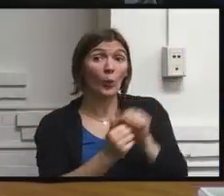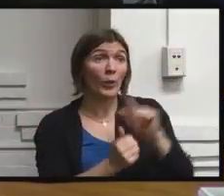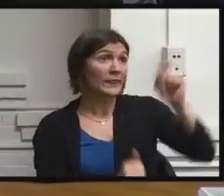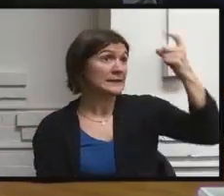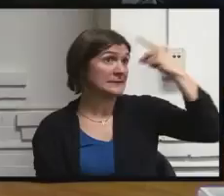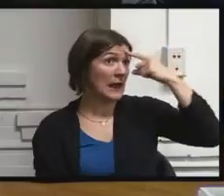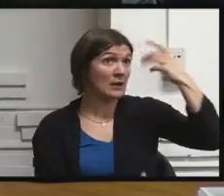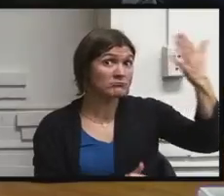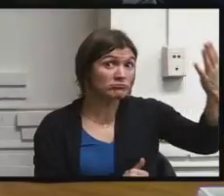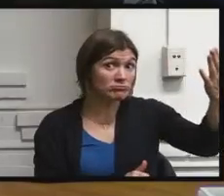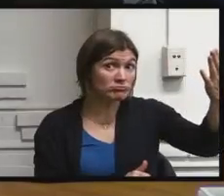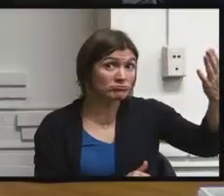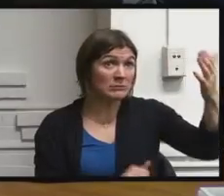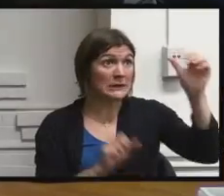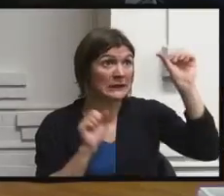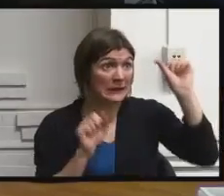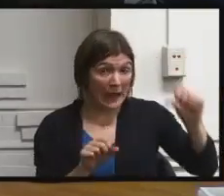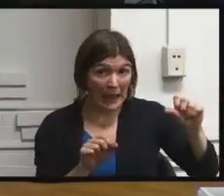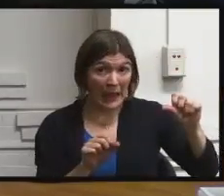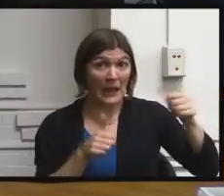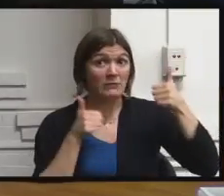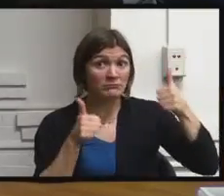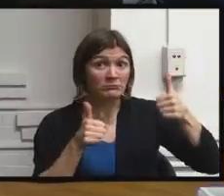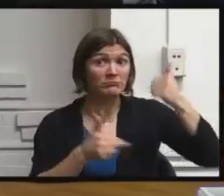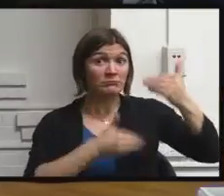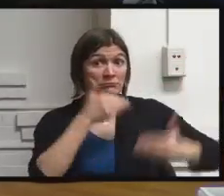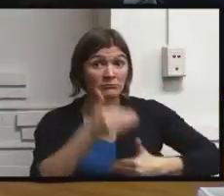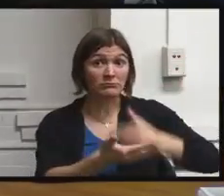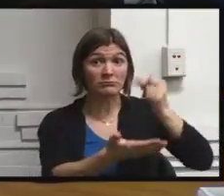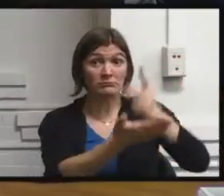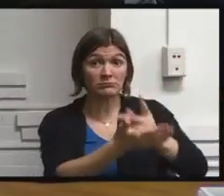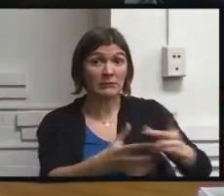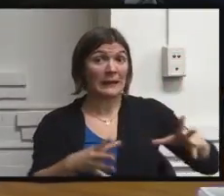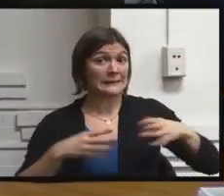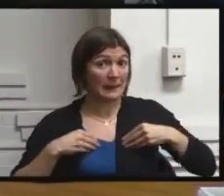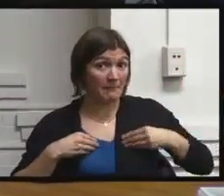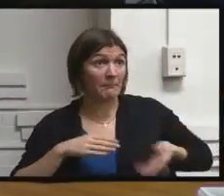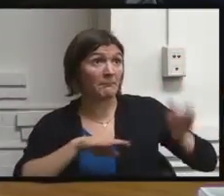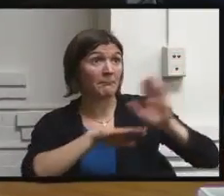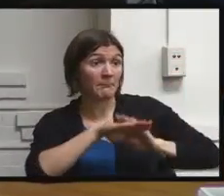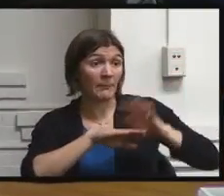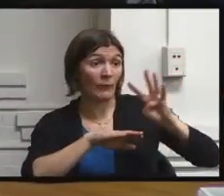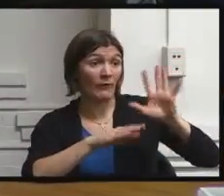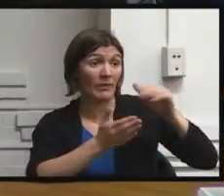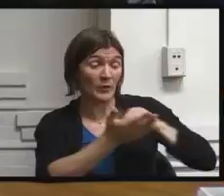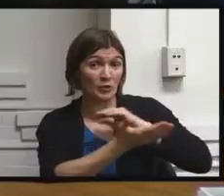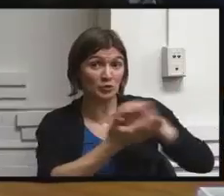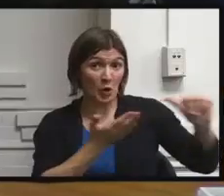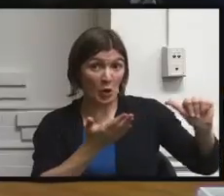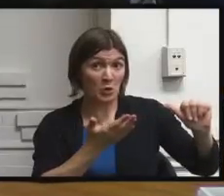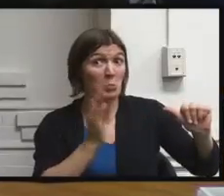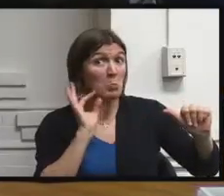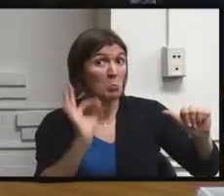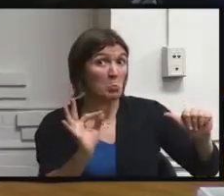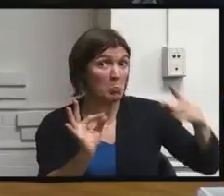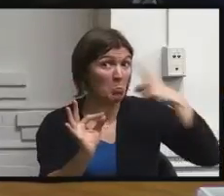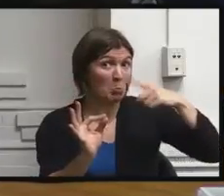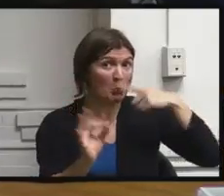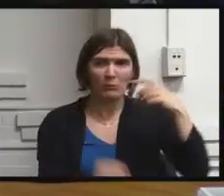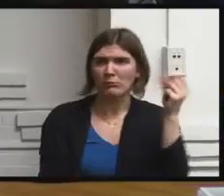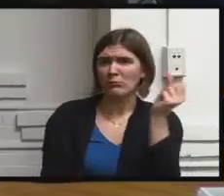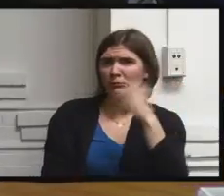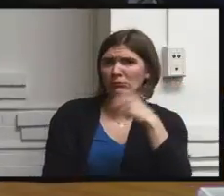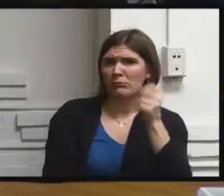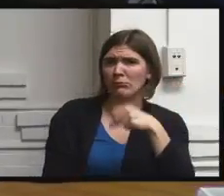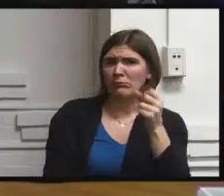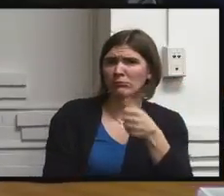at the state to make sure that this would be acceptable as an addition to the prior approval, and they've indicated